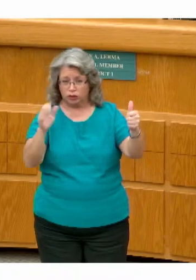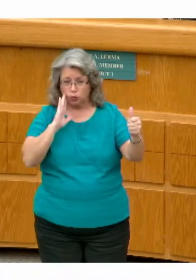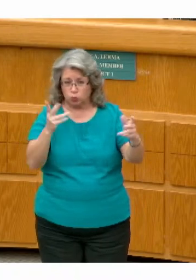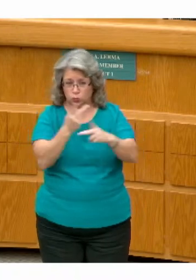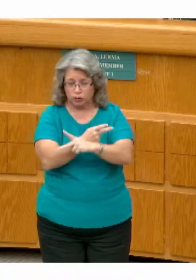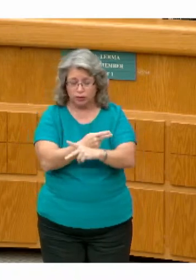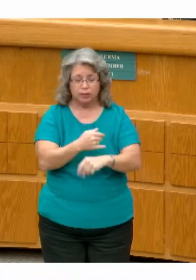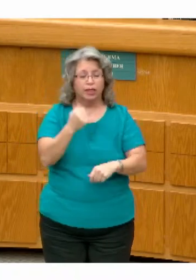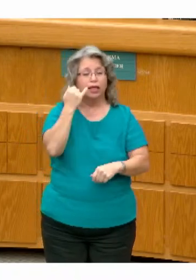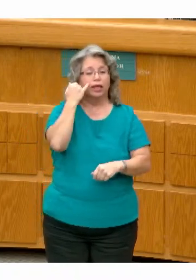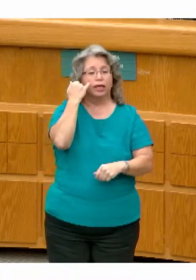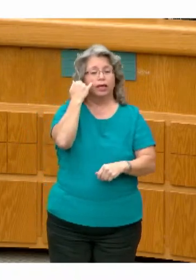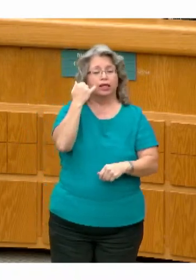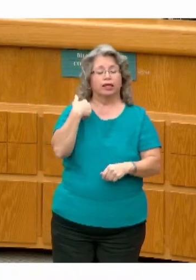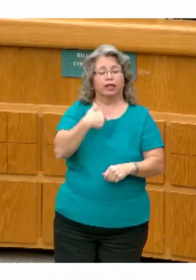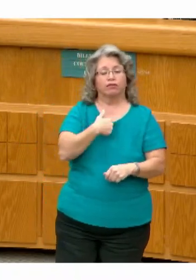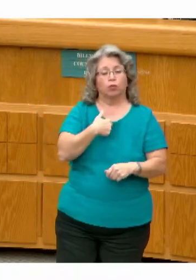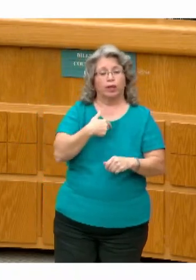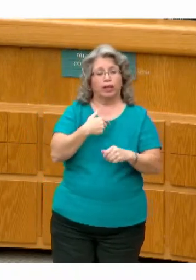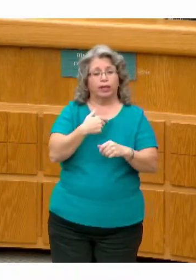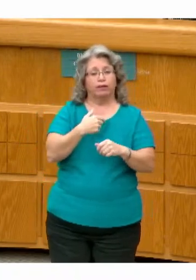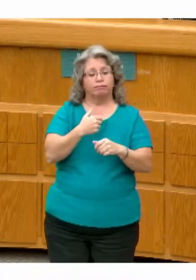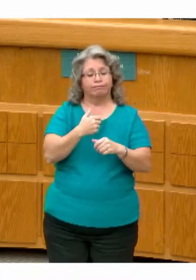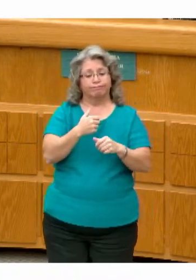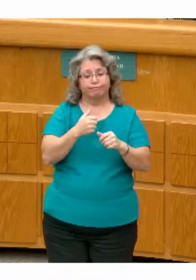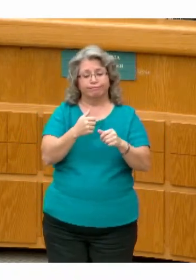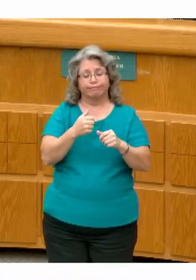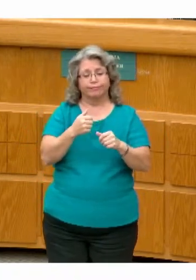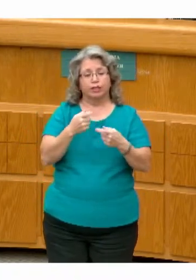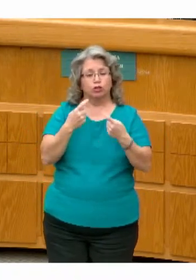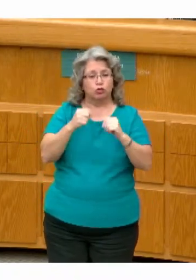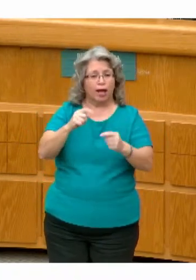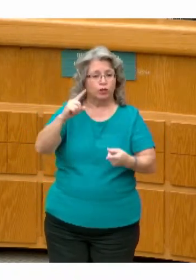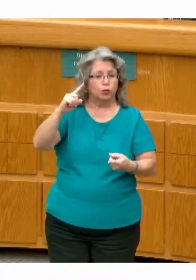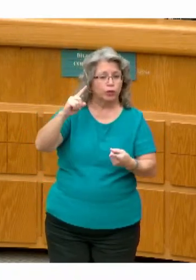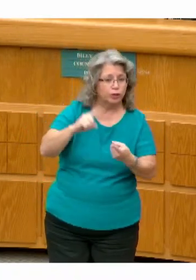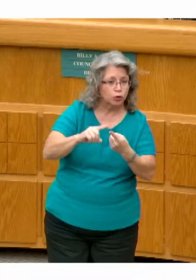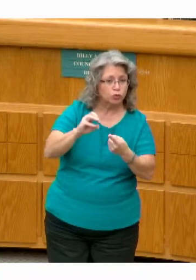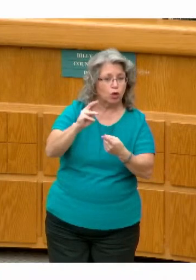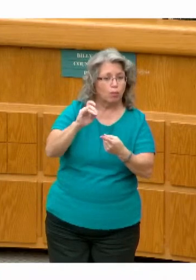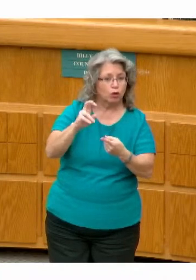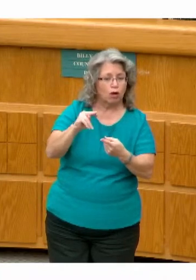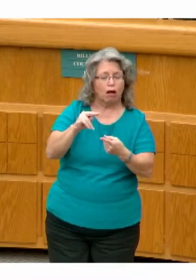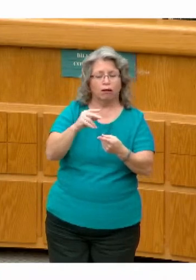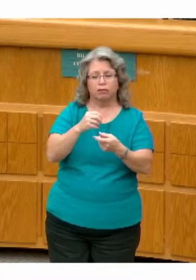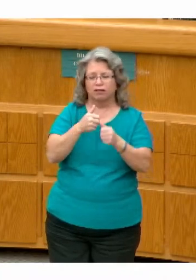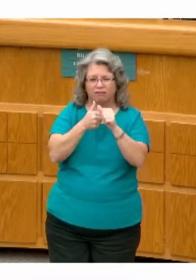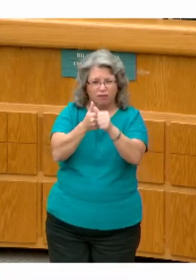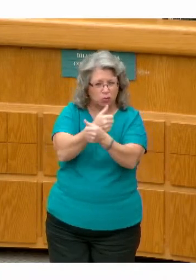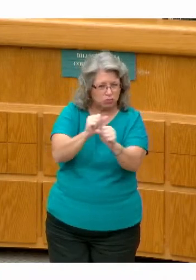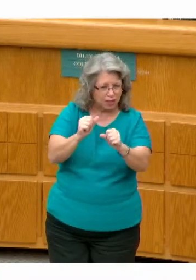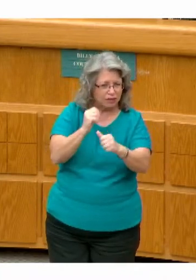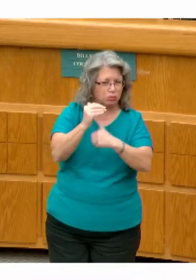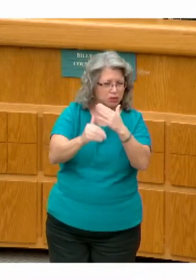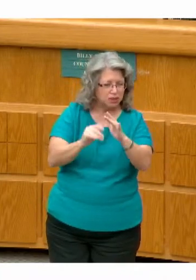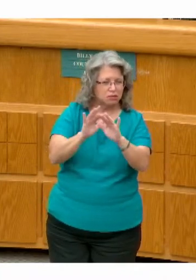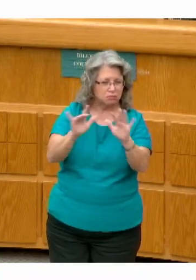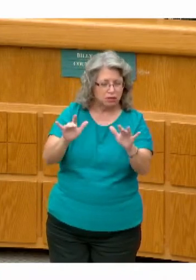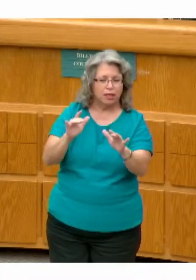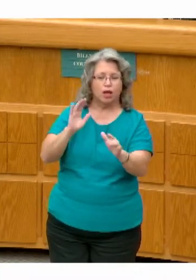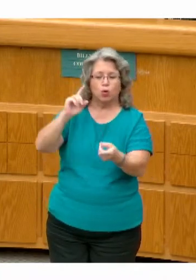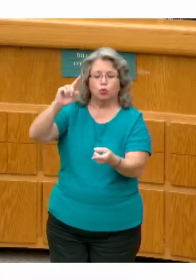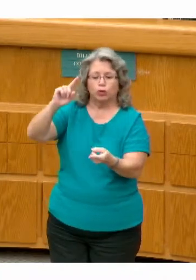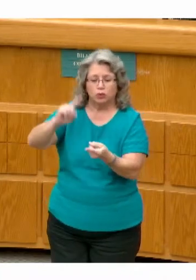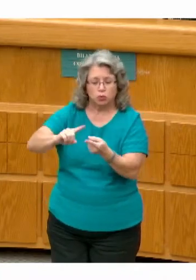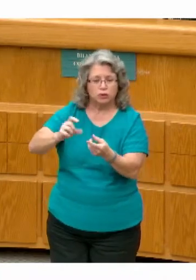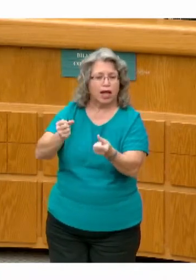it reduces the peak number of people that are in the ICU, that are in the hospitals, so that people that need heart surgery, people that get into